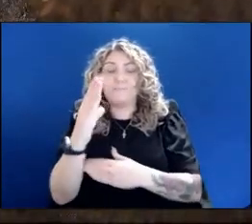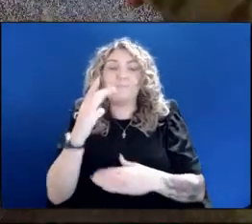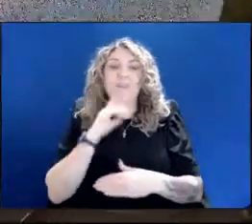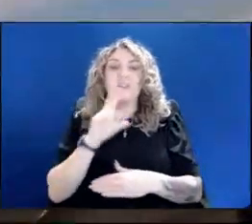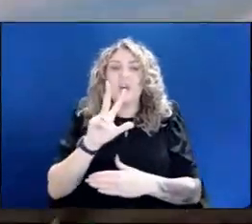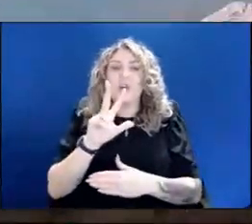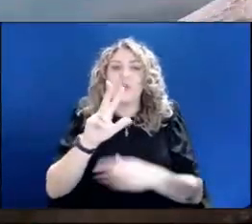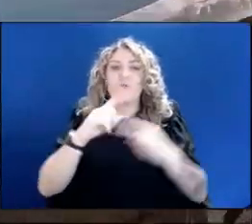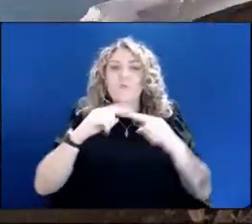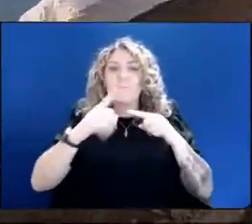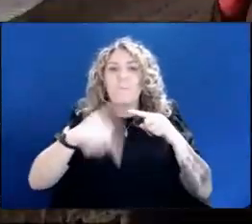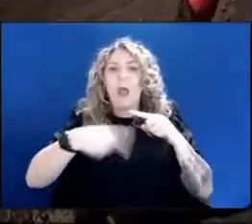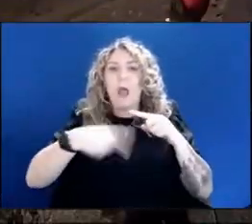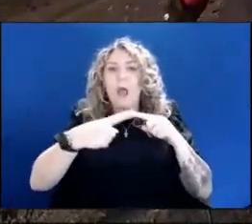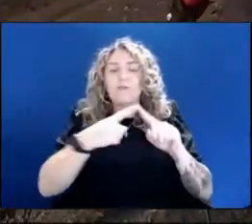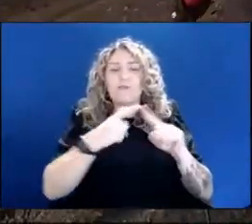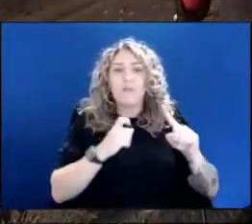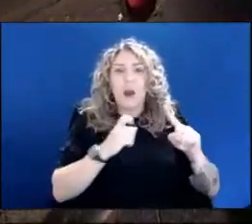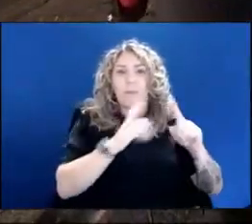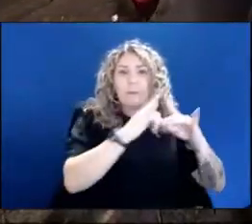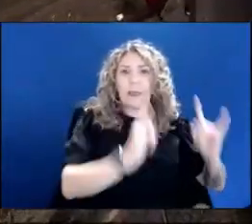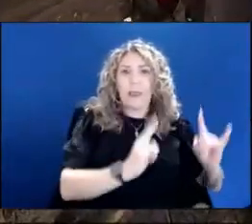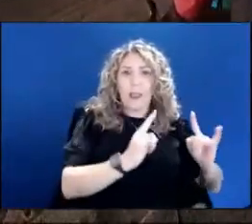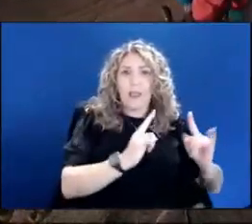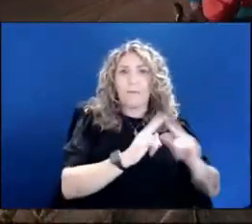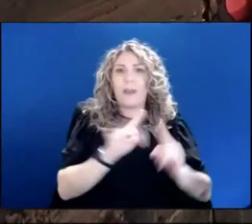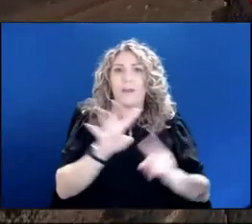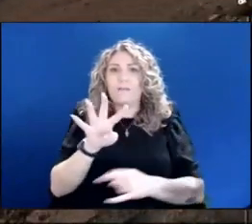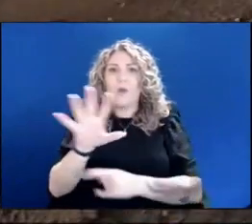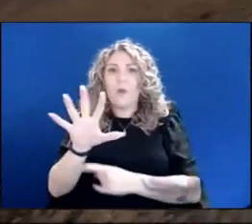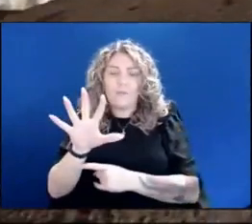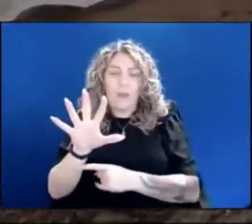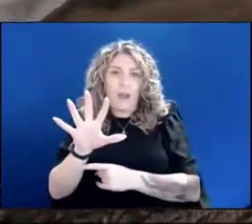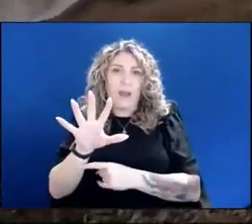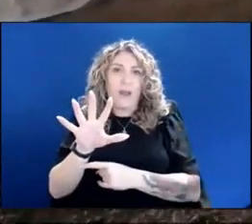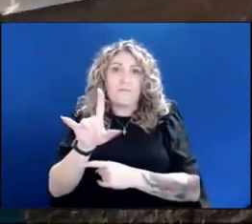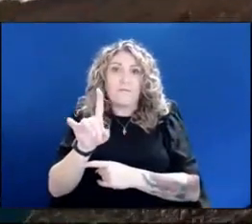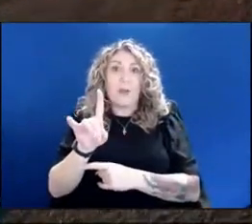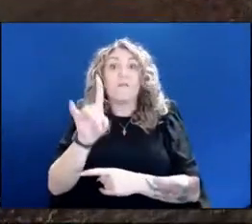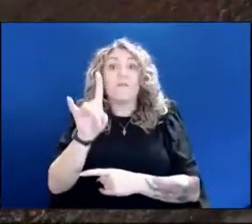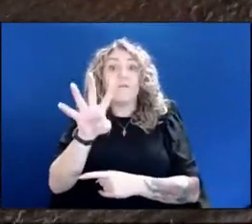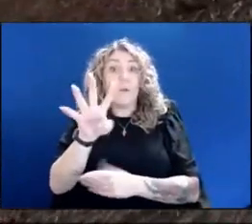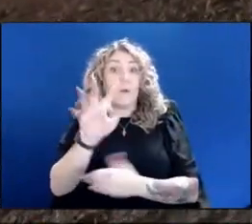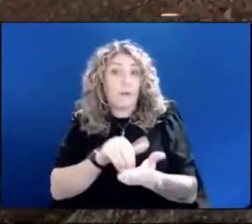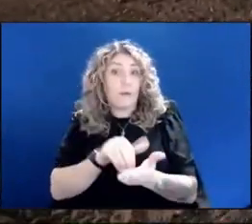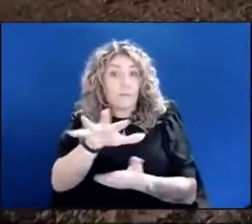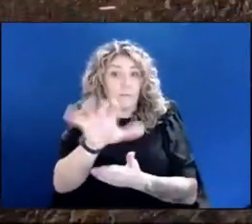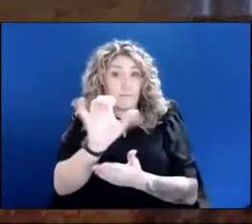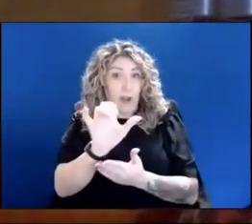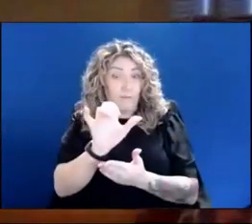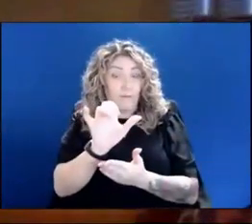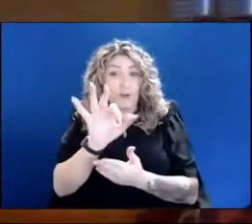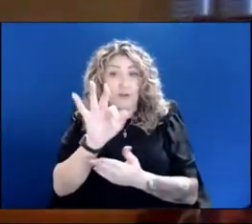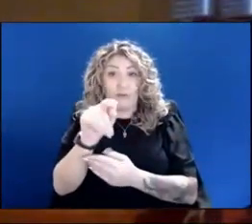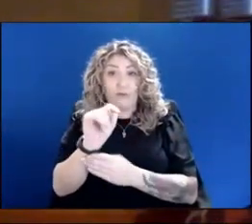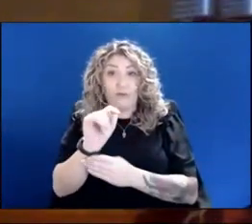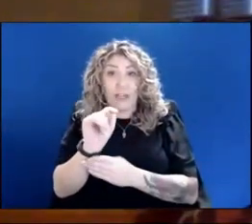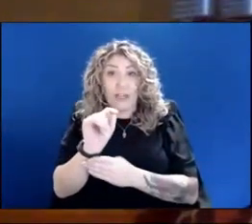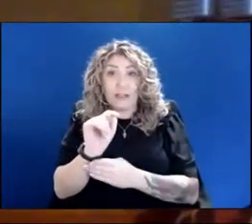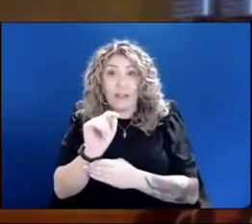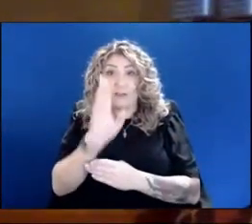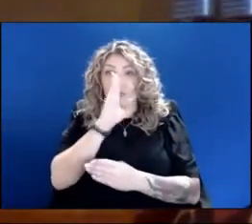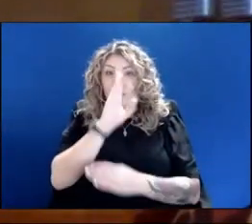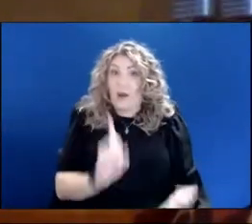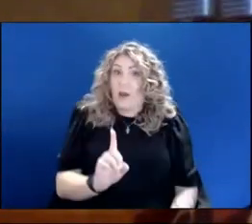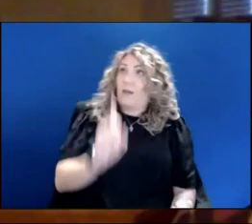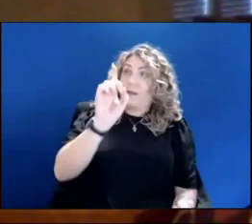from base camp, and it's 4,500 vertical feet of gain. So basically straight up through the dark with the wind blowing